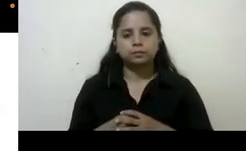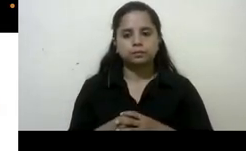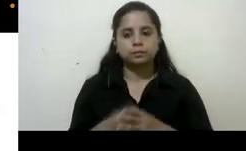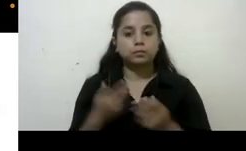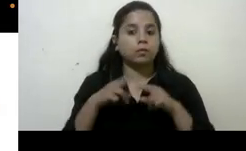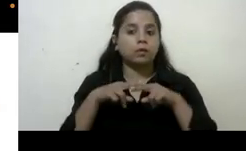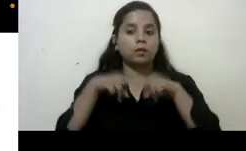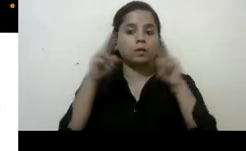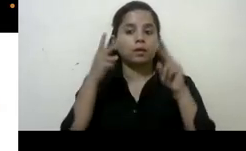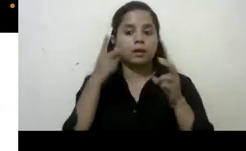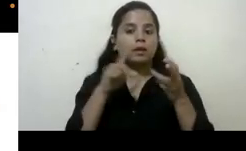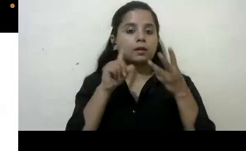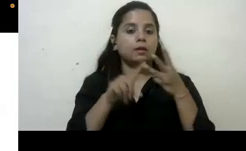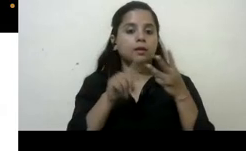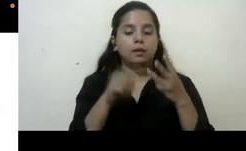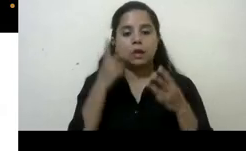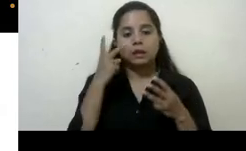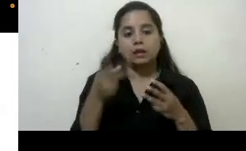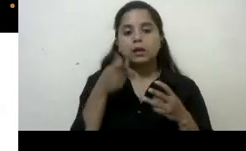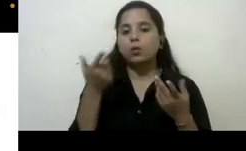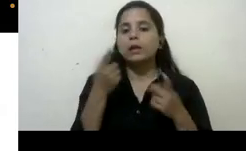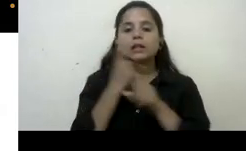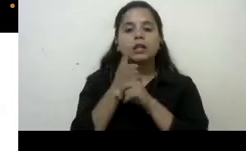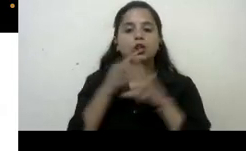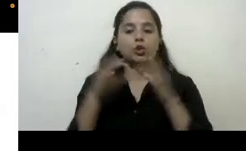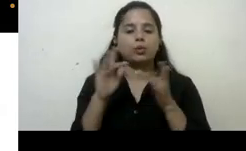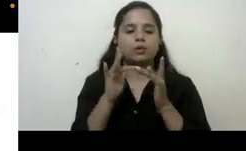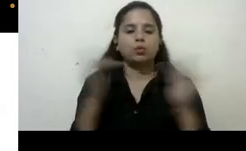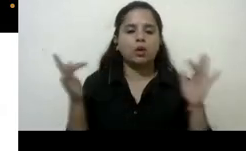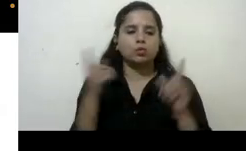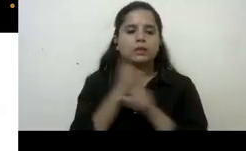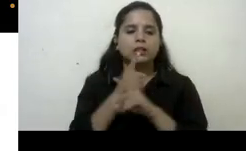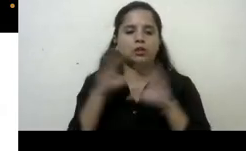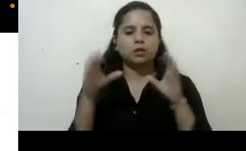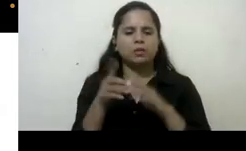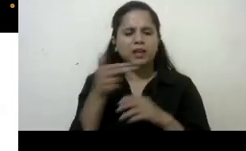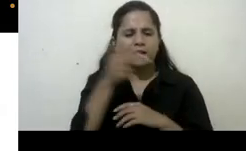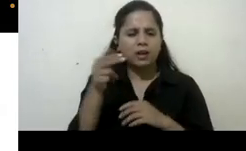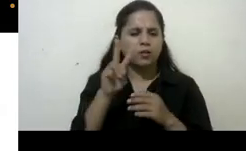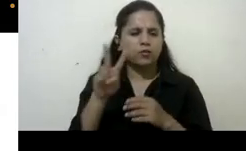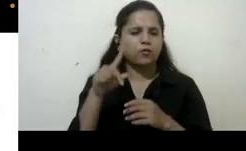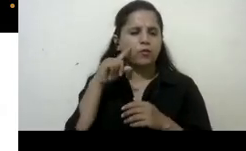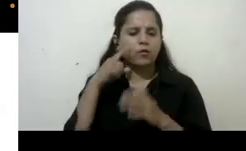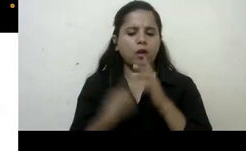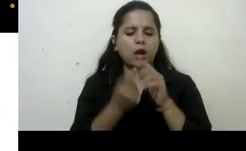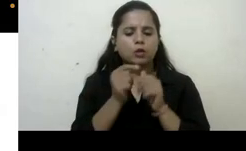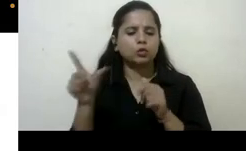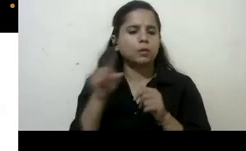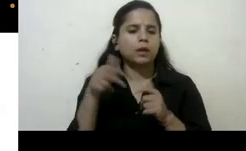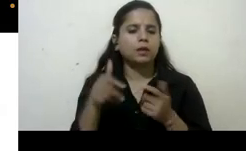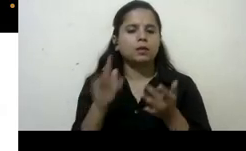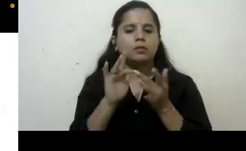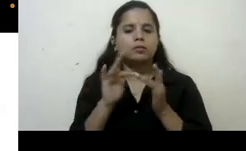Finally, the third type of teacher group is virtual teacher group. As the name suggests, virtual, these types of groups